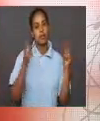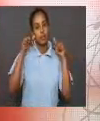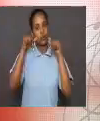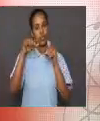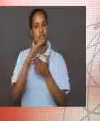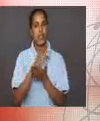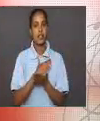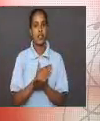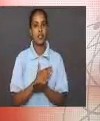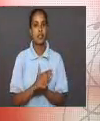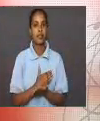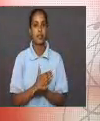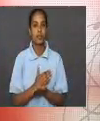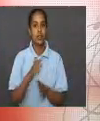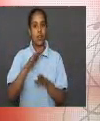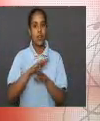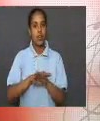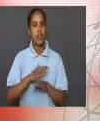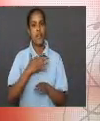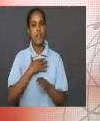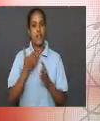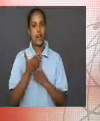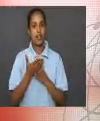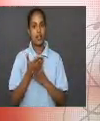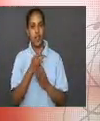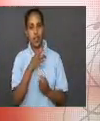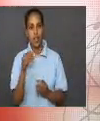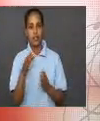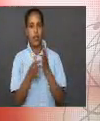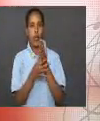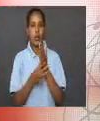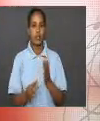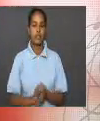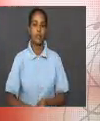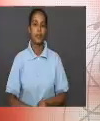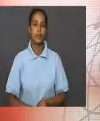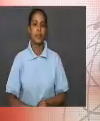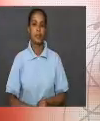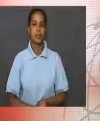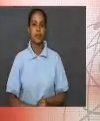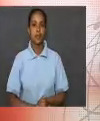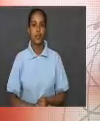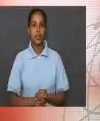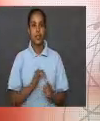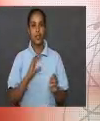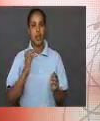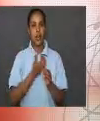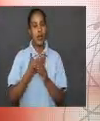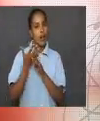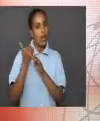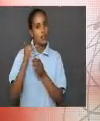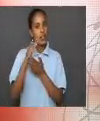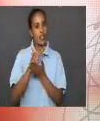Welcome to today's lesson on fats and oils. In our